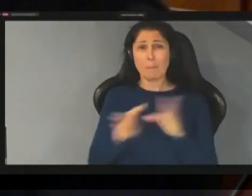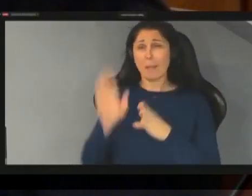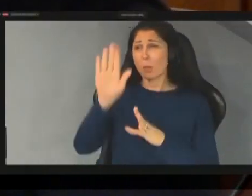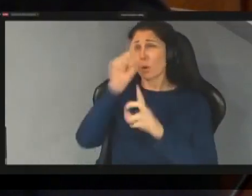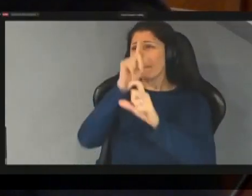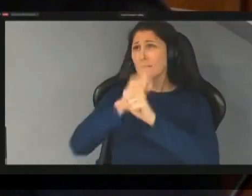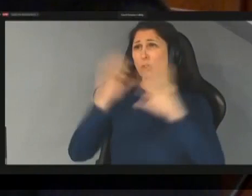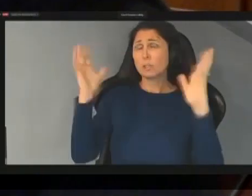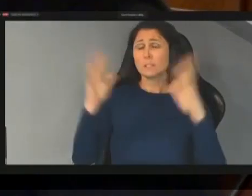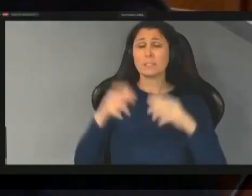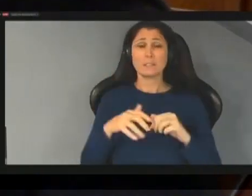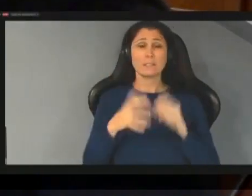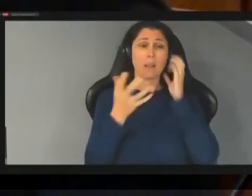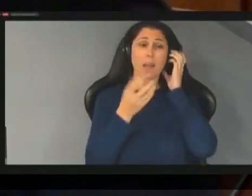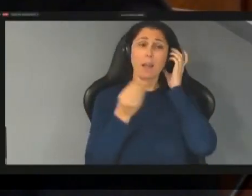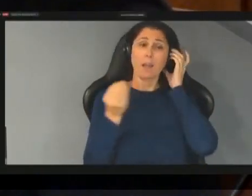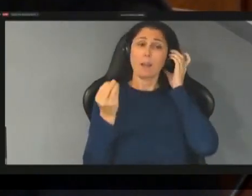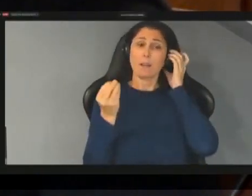And